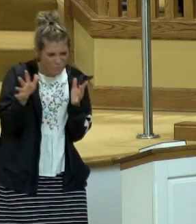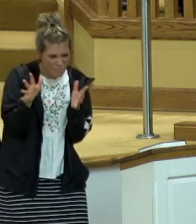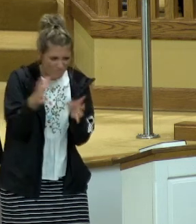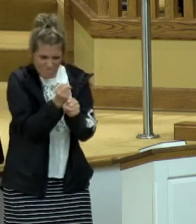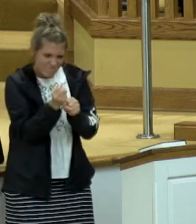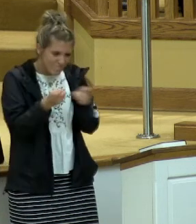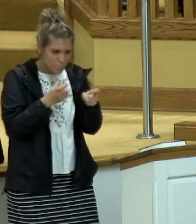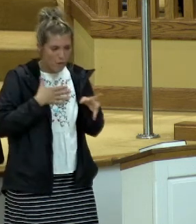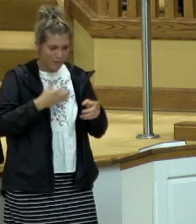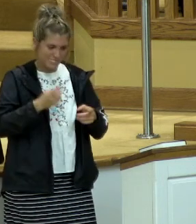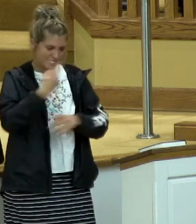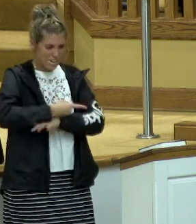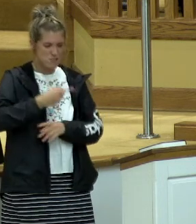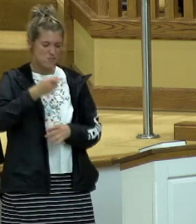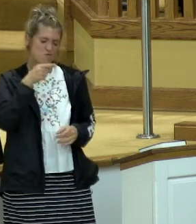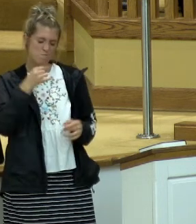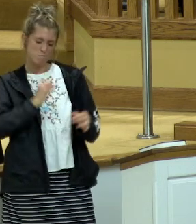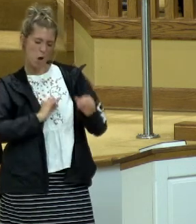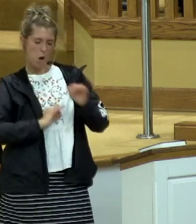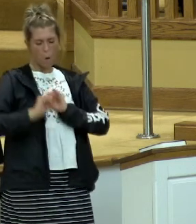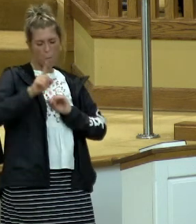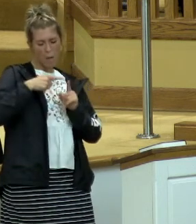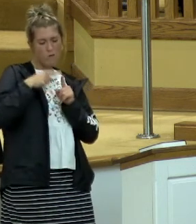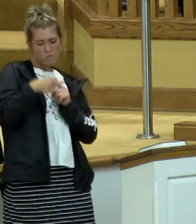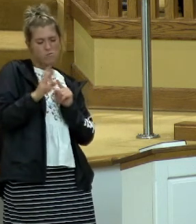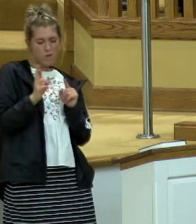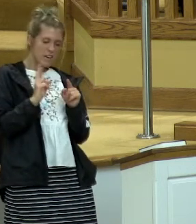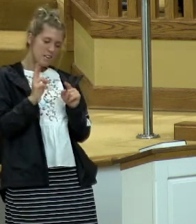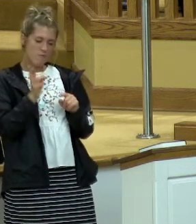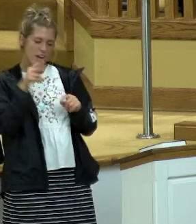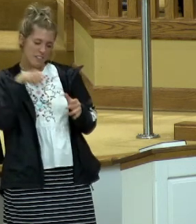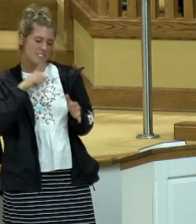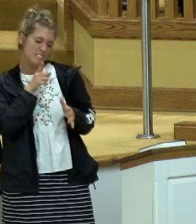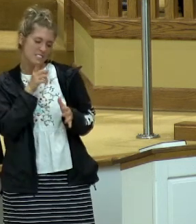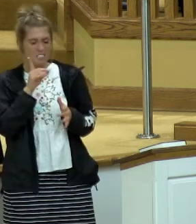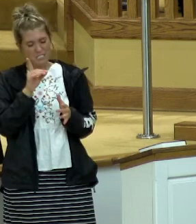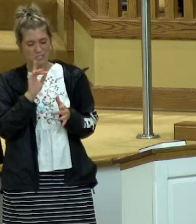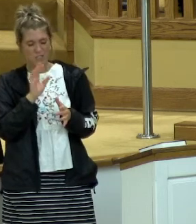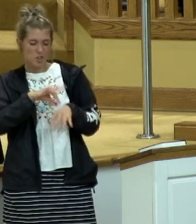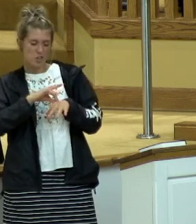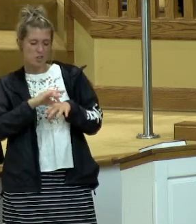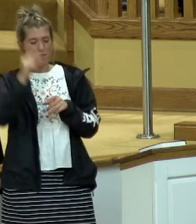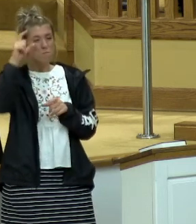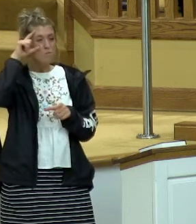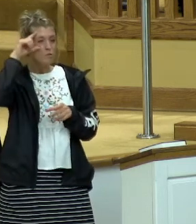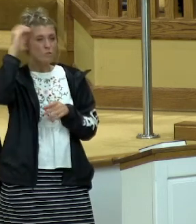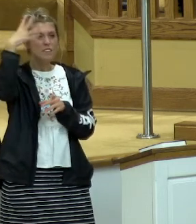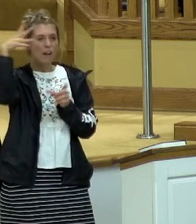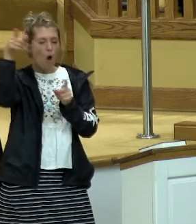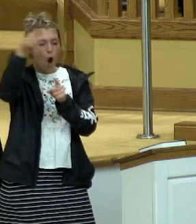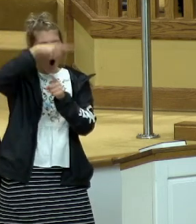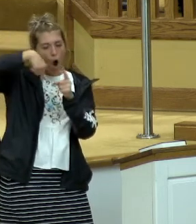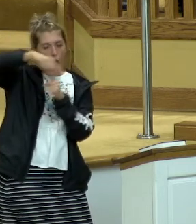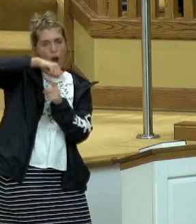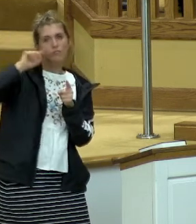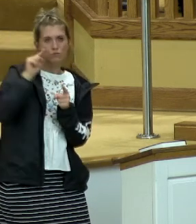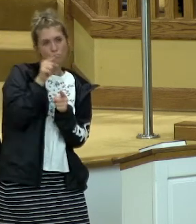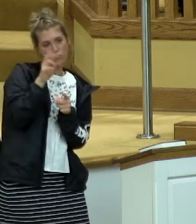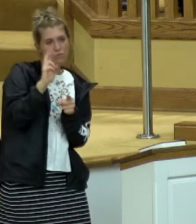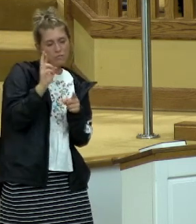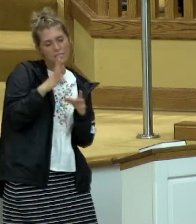day. It's all about you, Big Daddy. It's all about you, Randy. This is Randy Dignan, and the earth and the moon and the sun. Everything revolves around